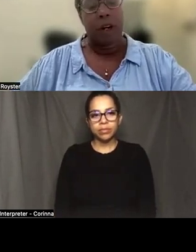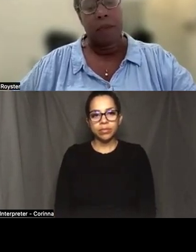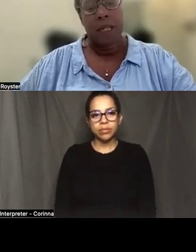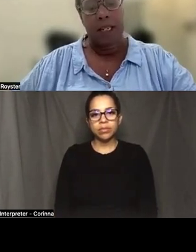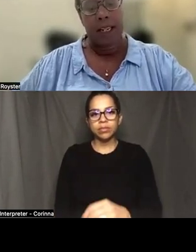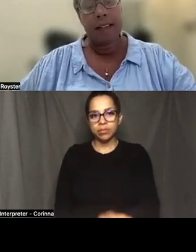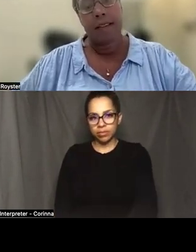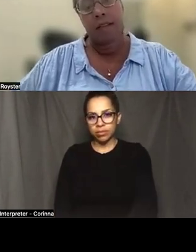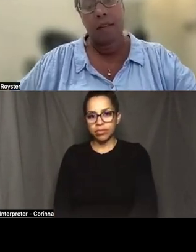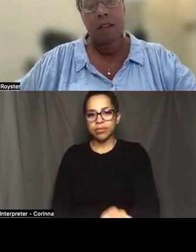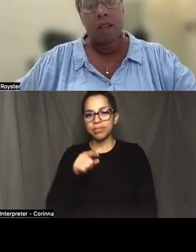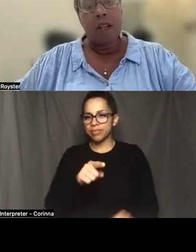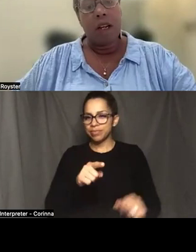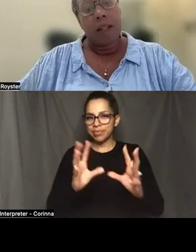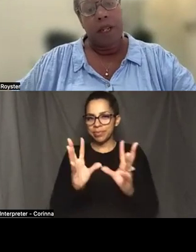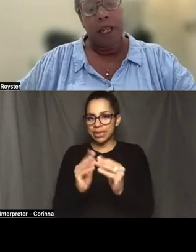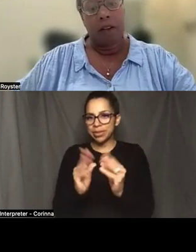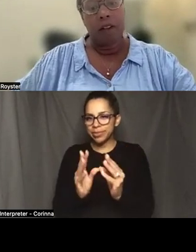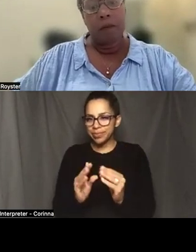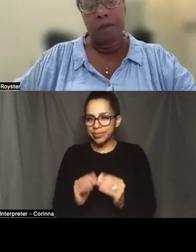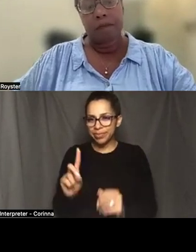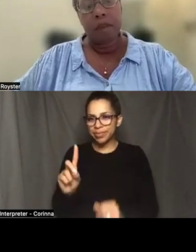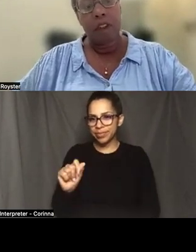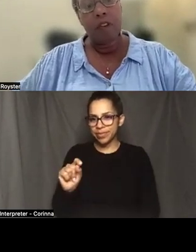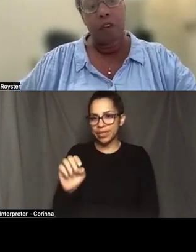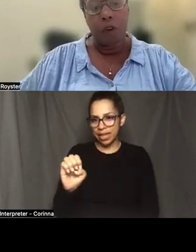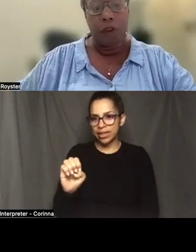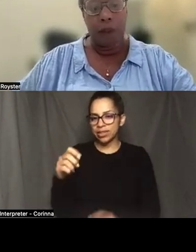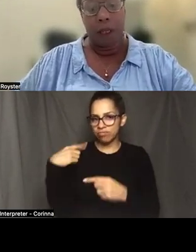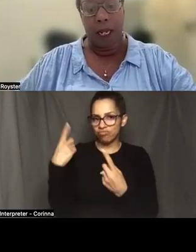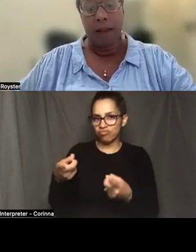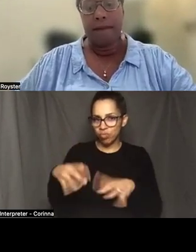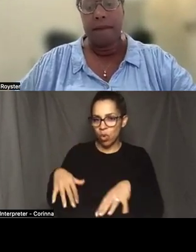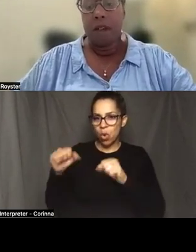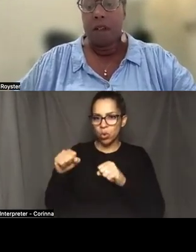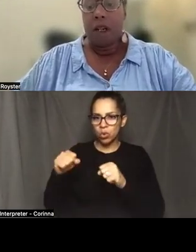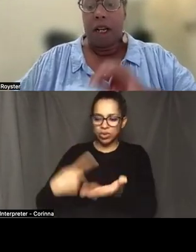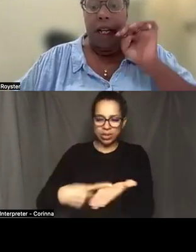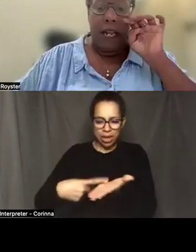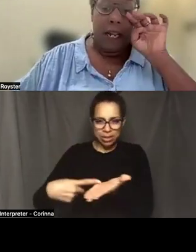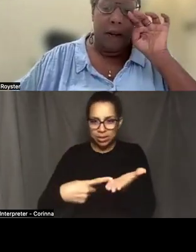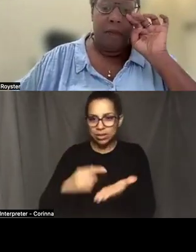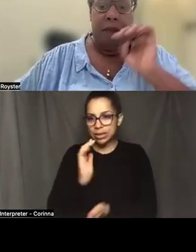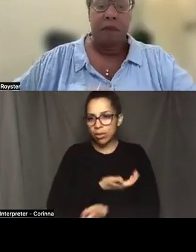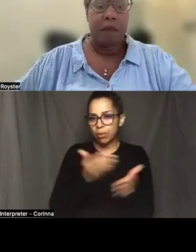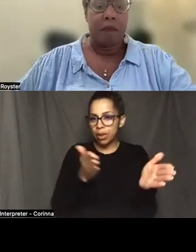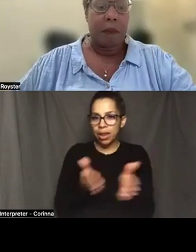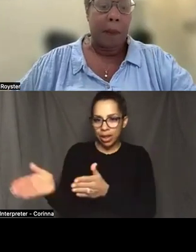These were our meeting dates that we held to go over the plan.